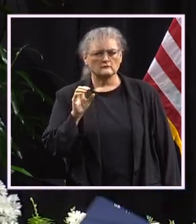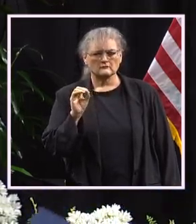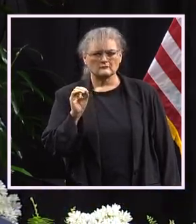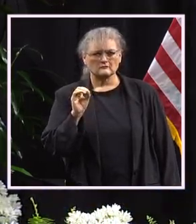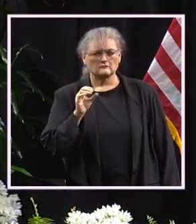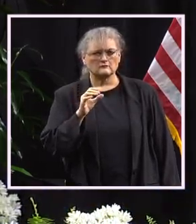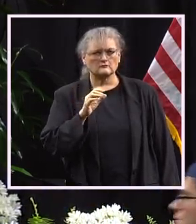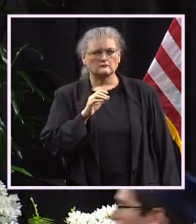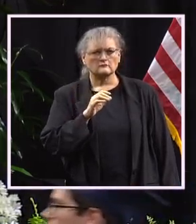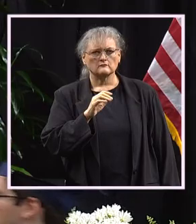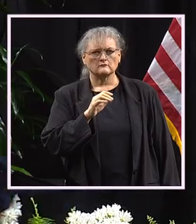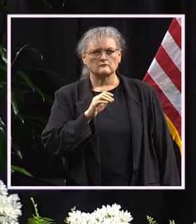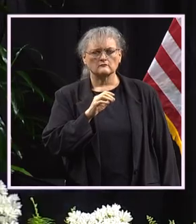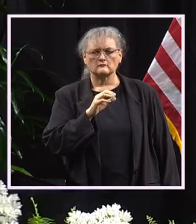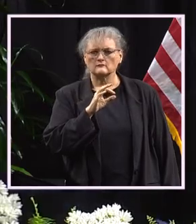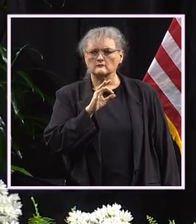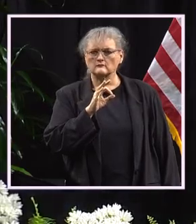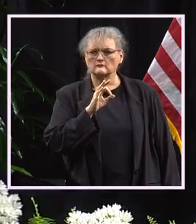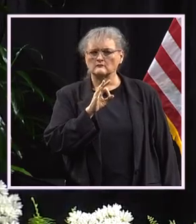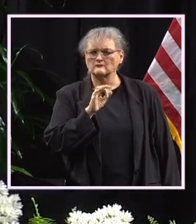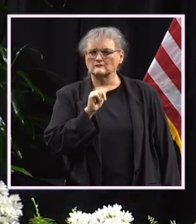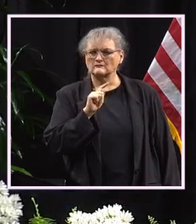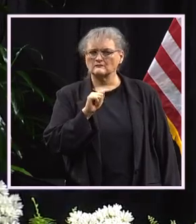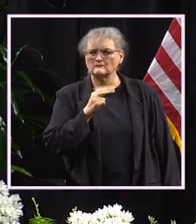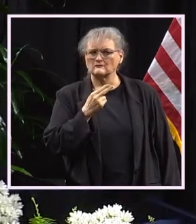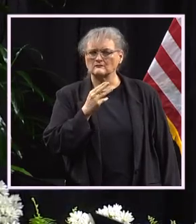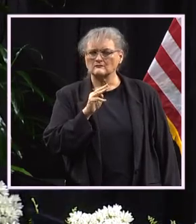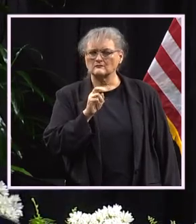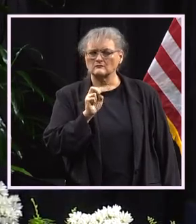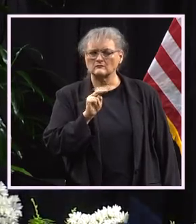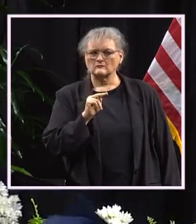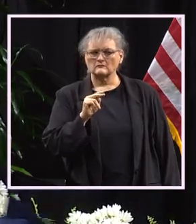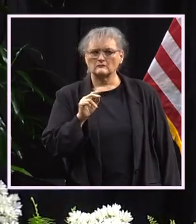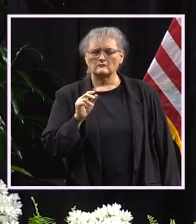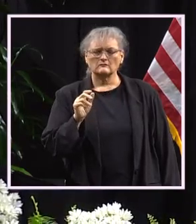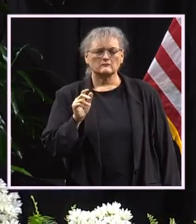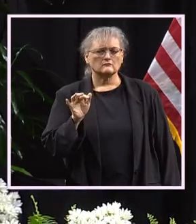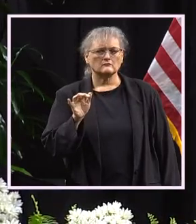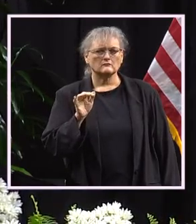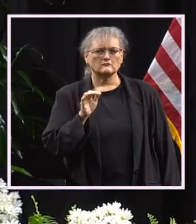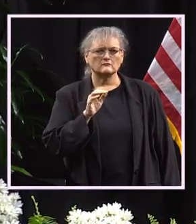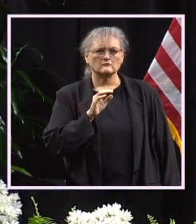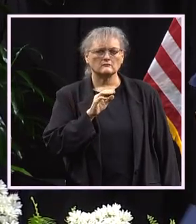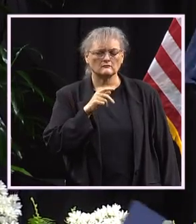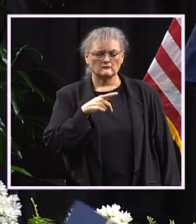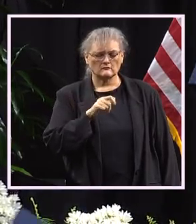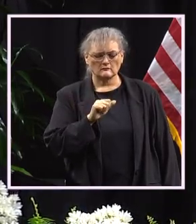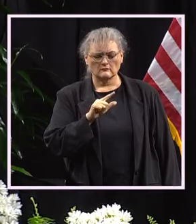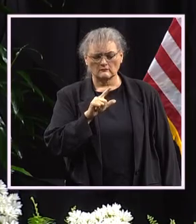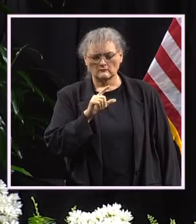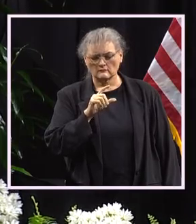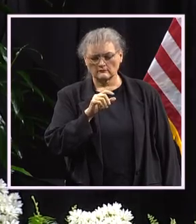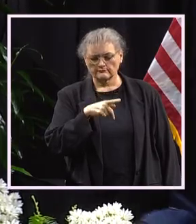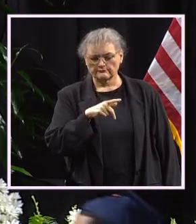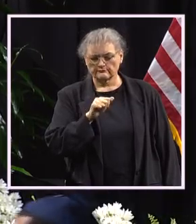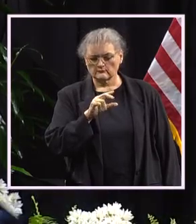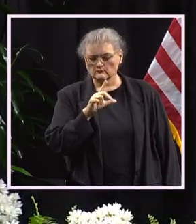laude. Caitlin M. Nieto, magna cum laude. Paula Andrea Bravo, cum laude.